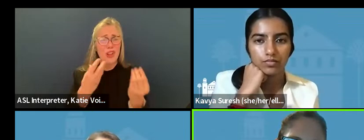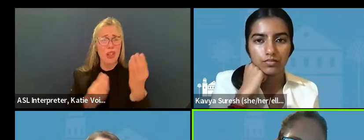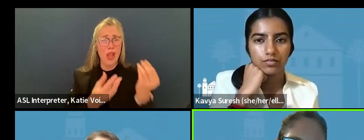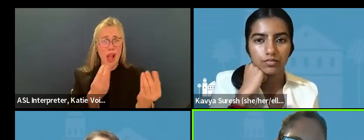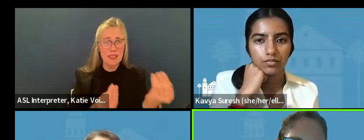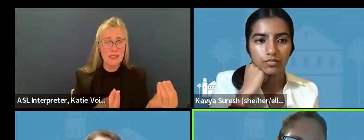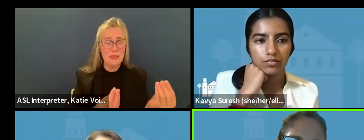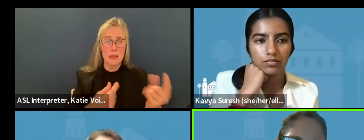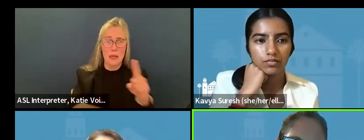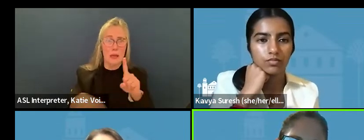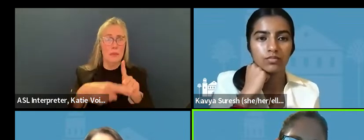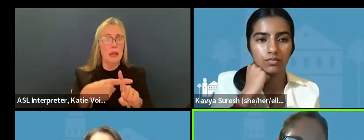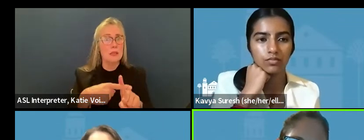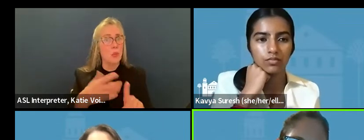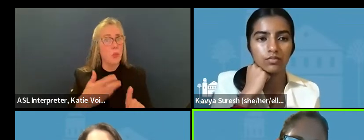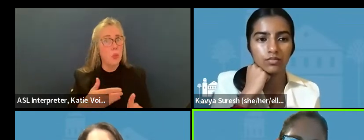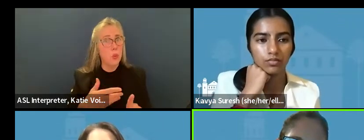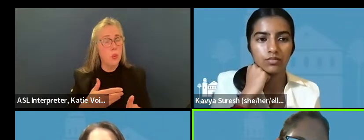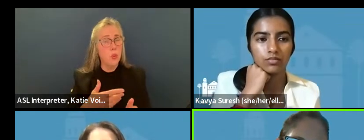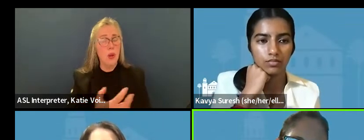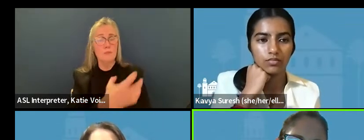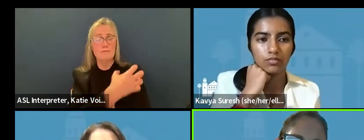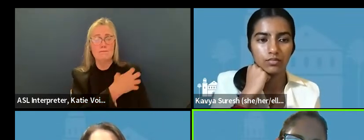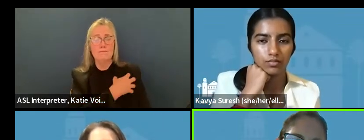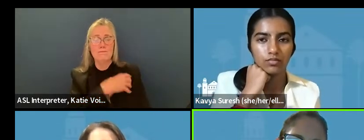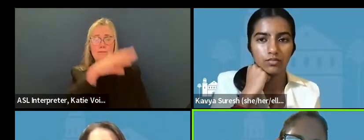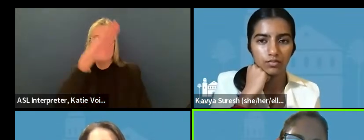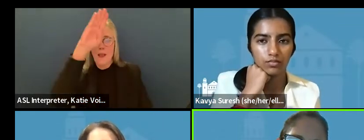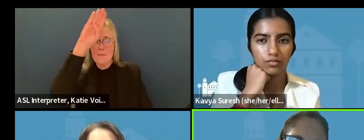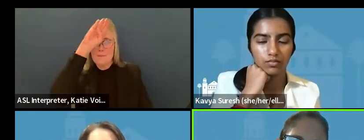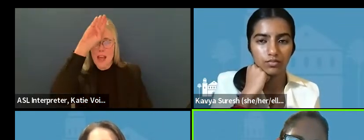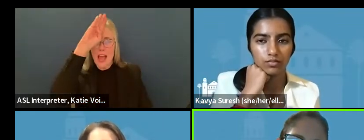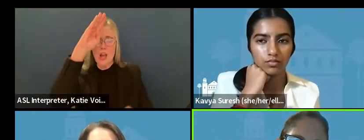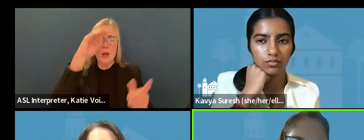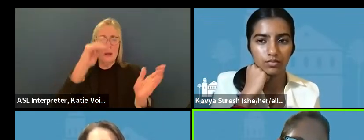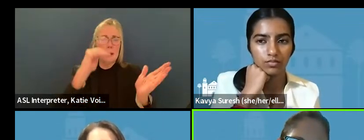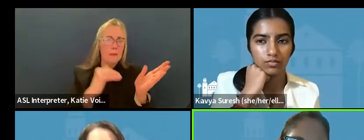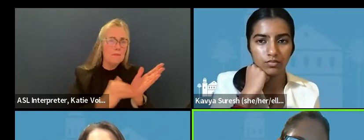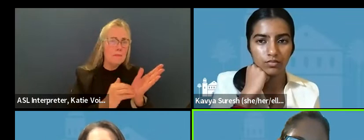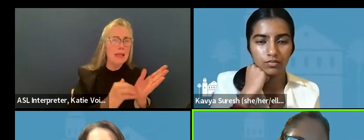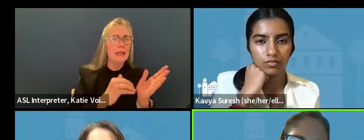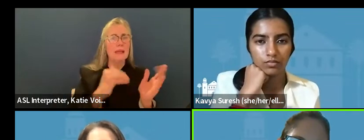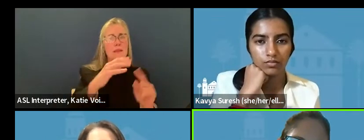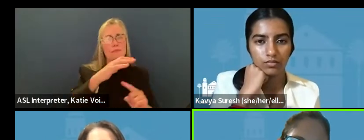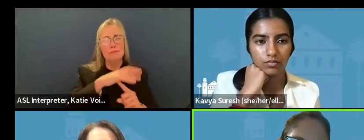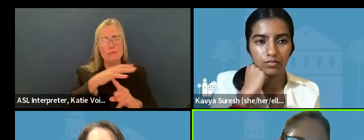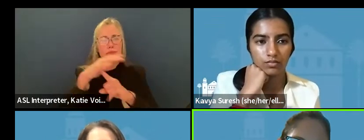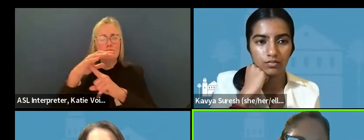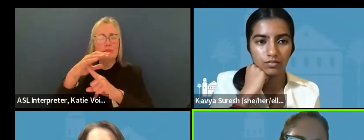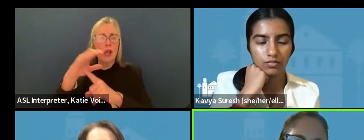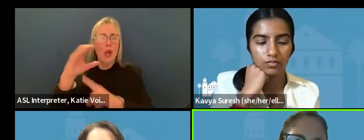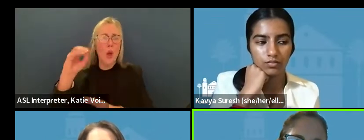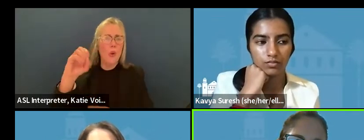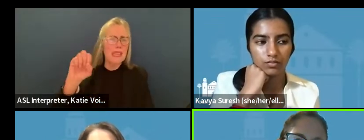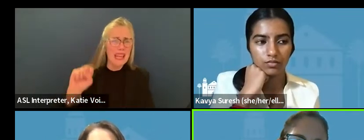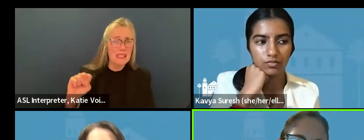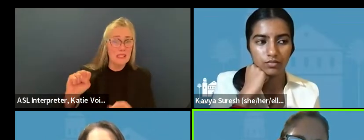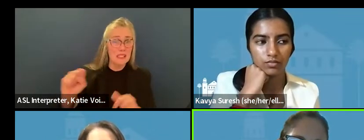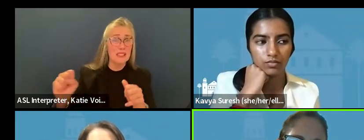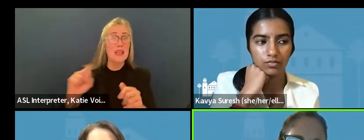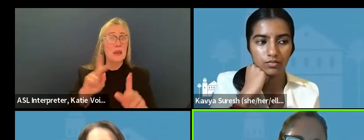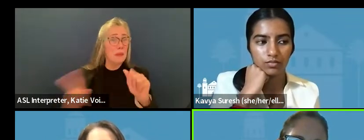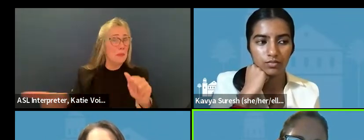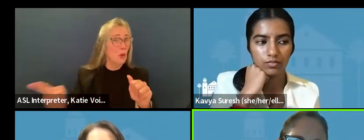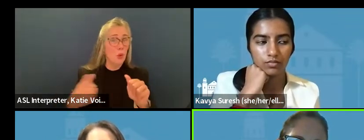first responders for all the work that they do. So thank you to everyone for the work that they are doing to keep us